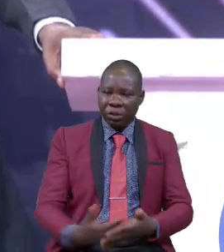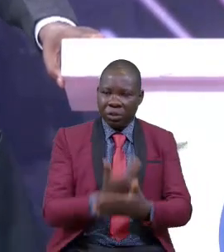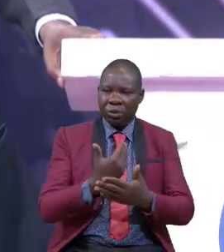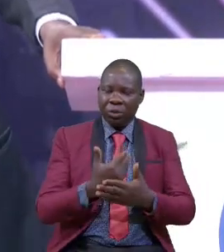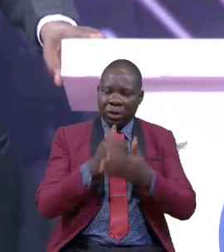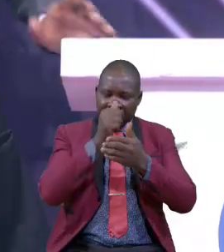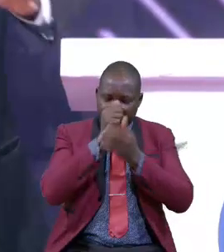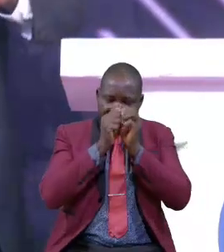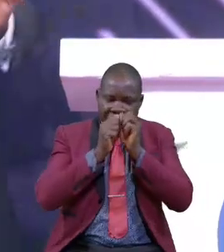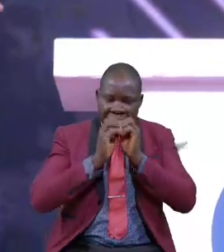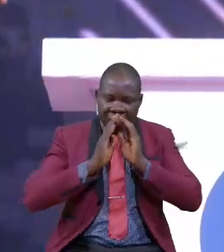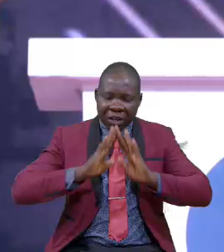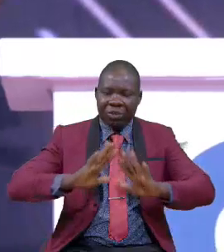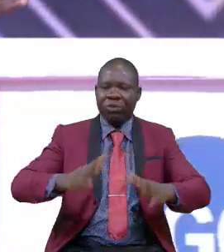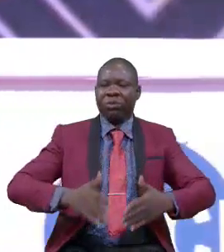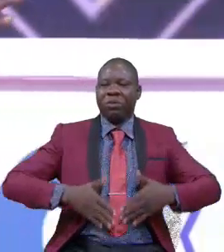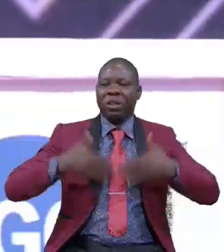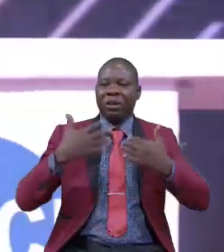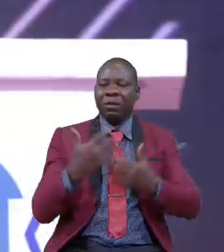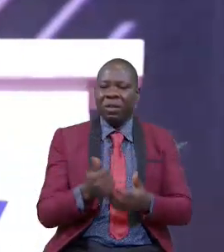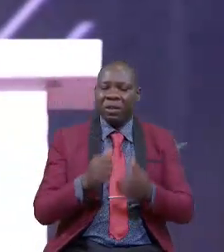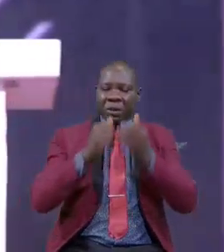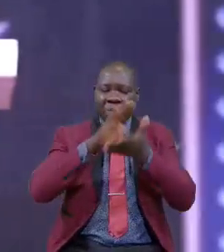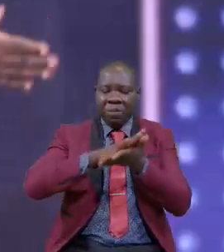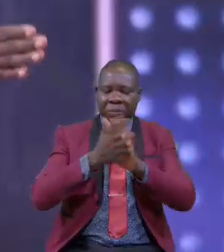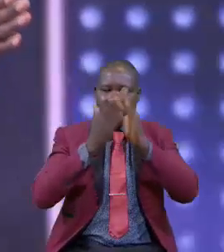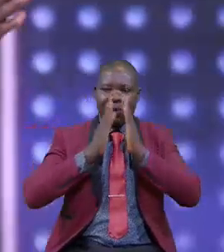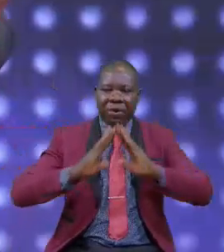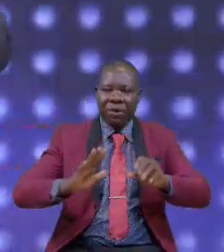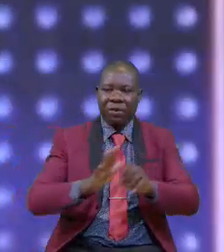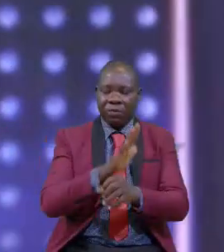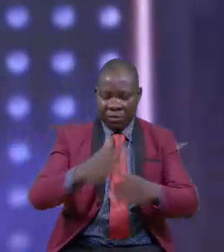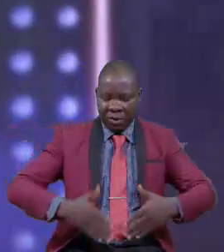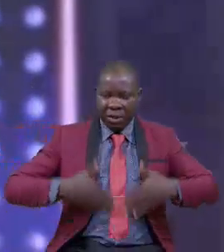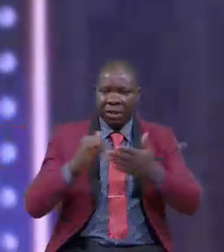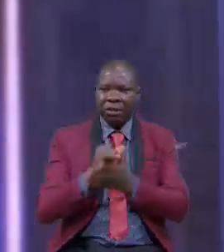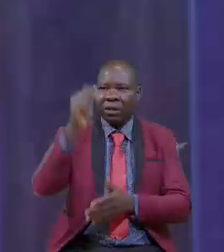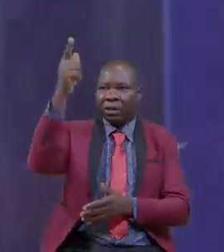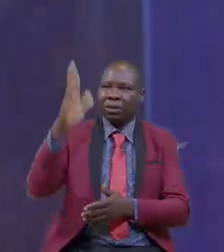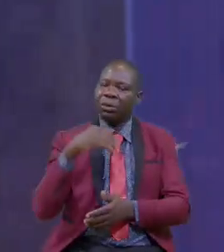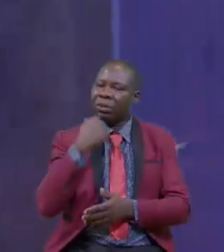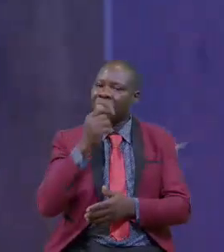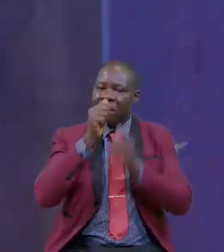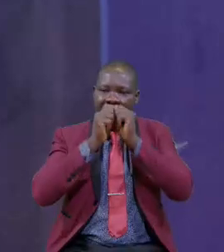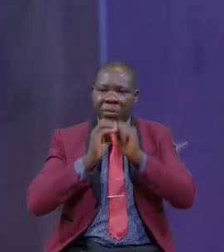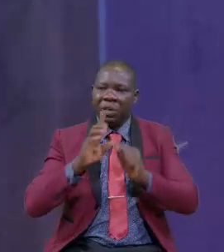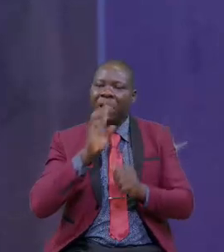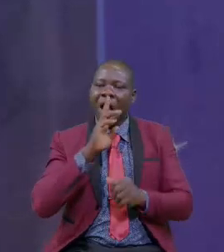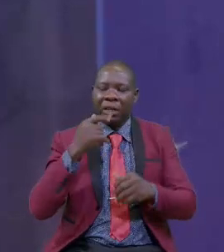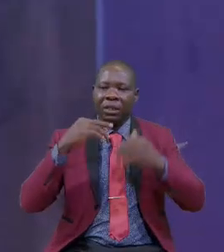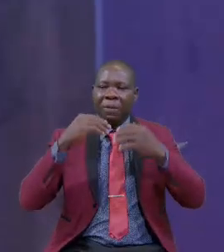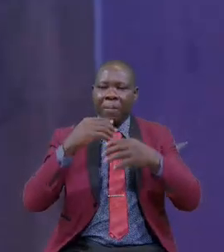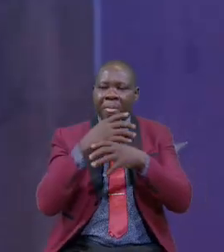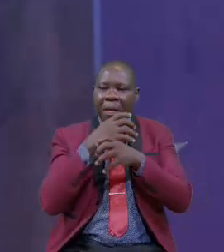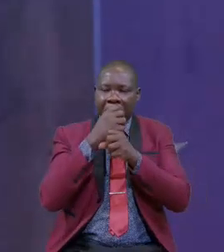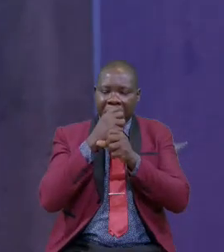a meek life, that now God says, blessed are the meek, for they shall inherit the